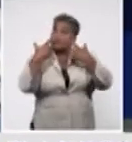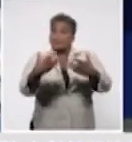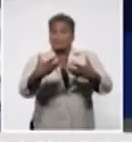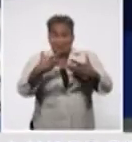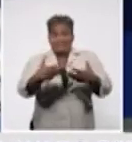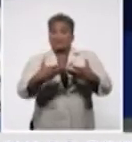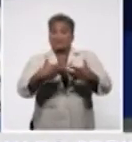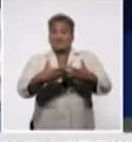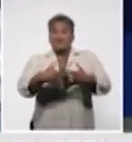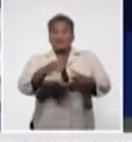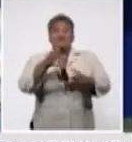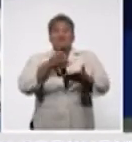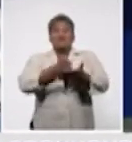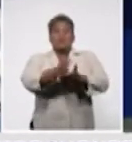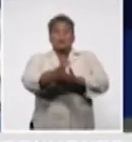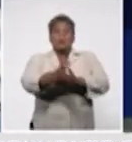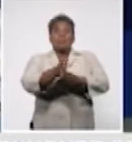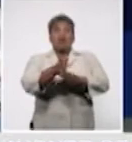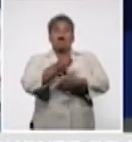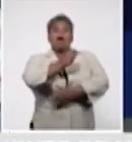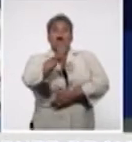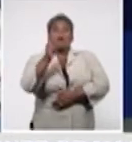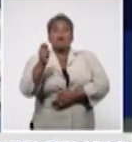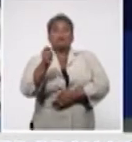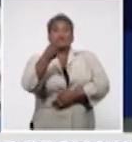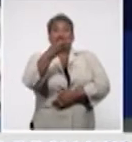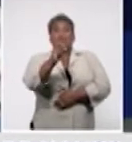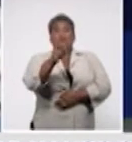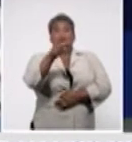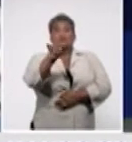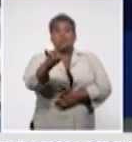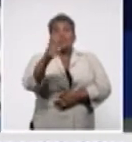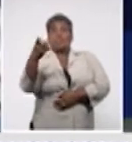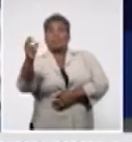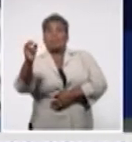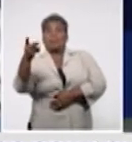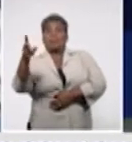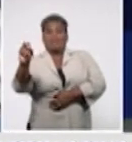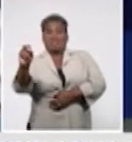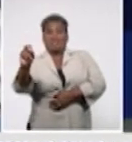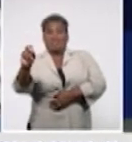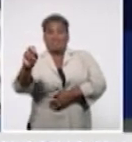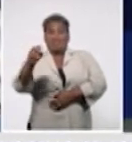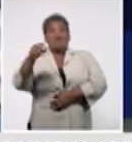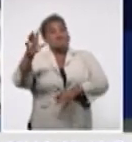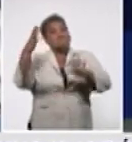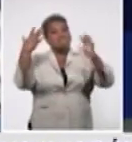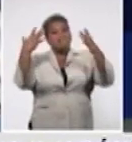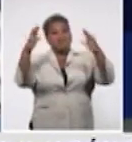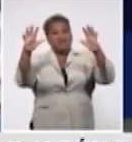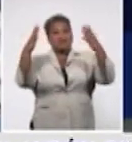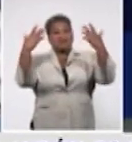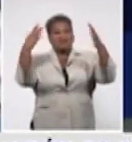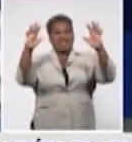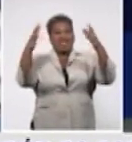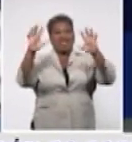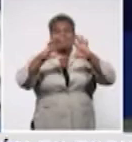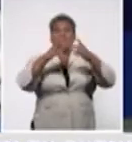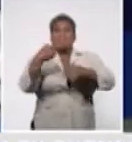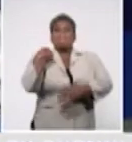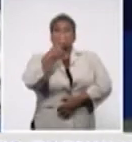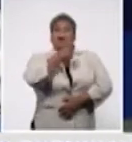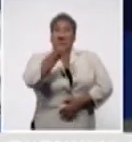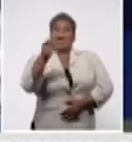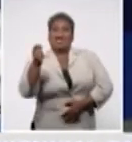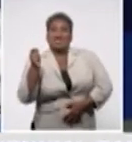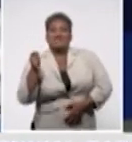congratulations message for all teachers, students, assistant teachers, and all families involved in this process, which